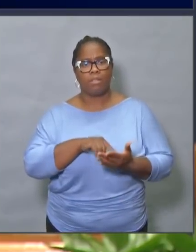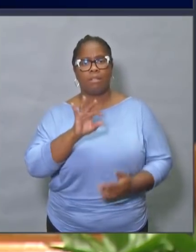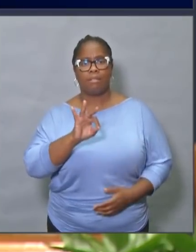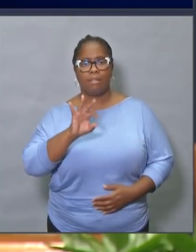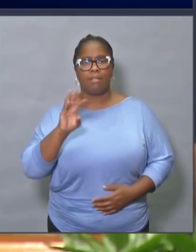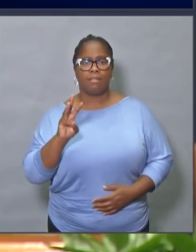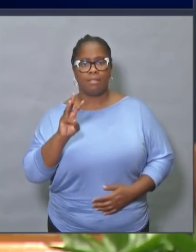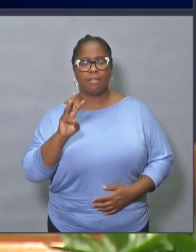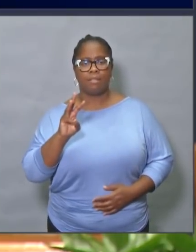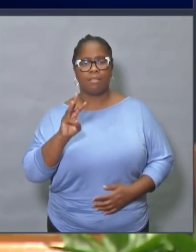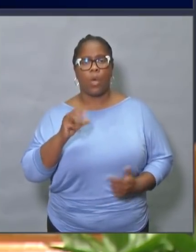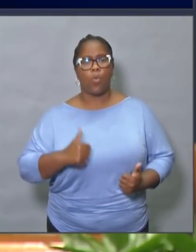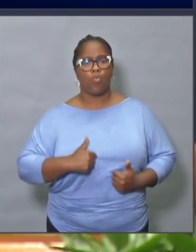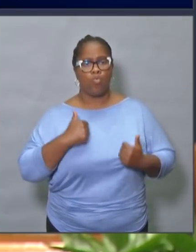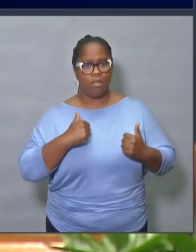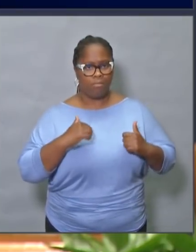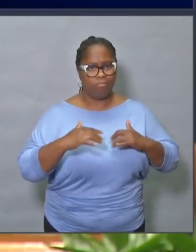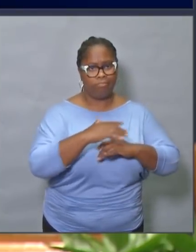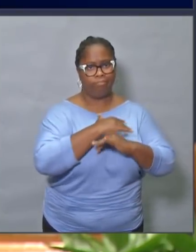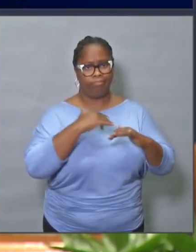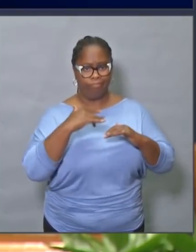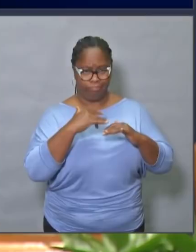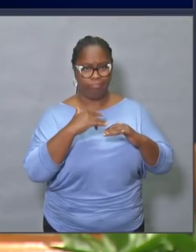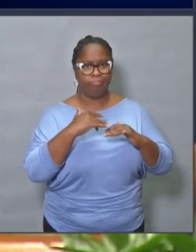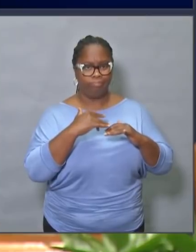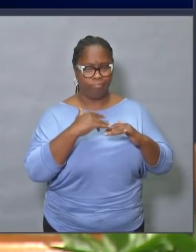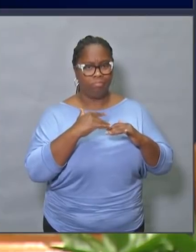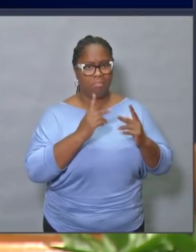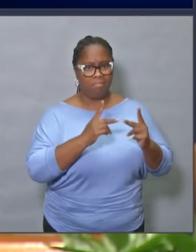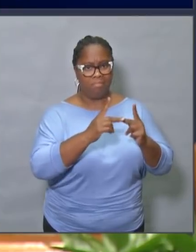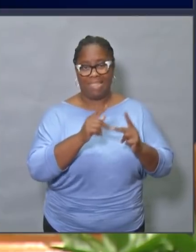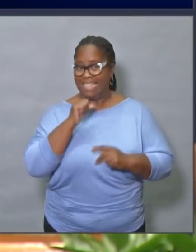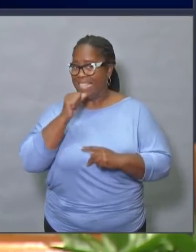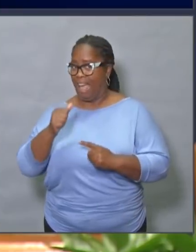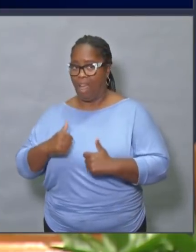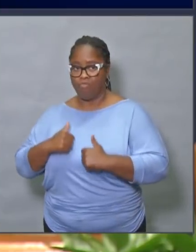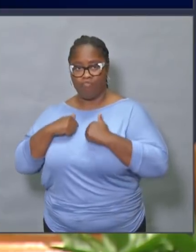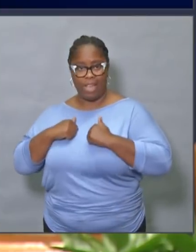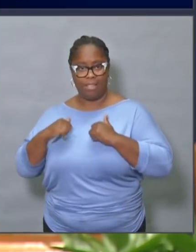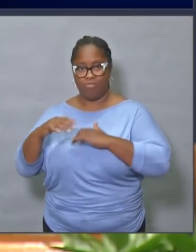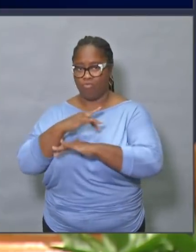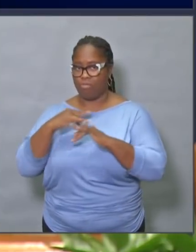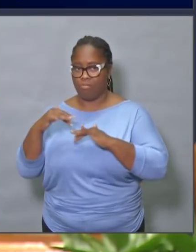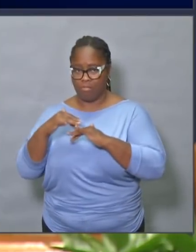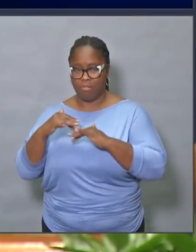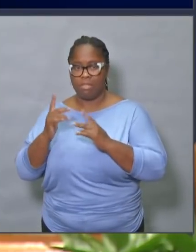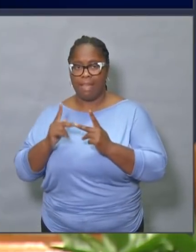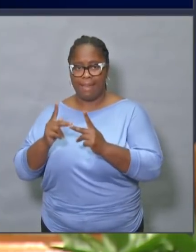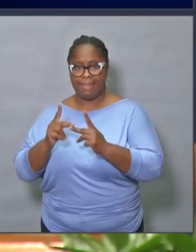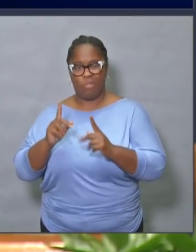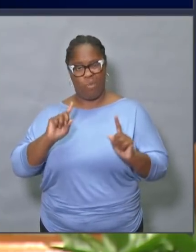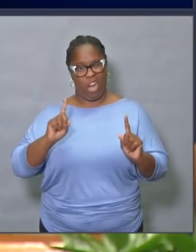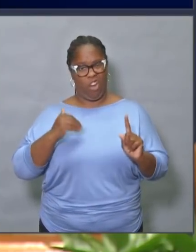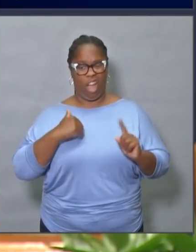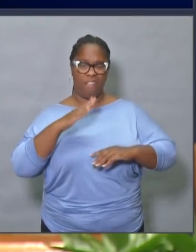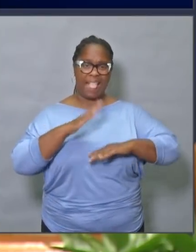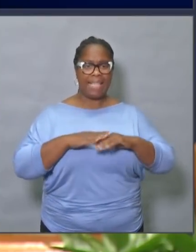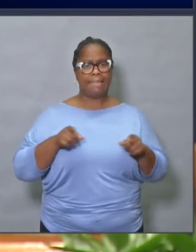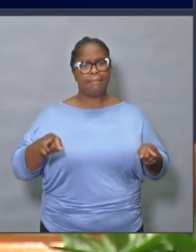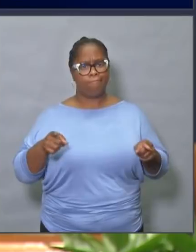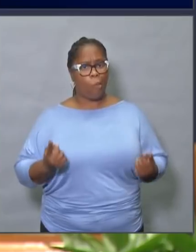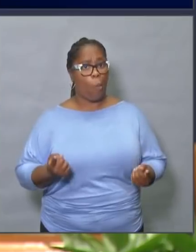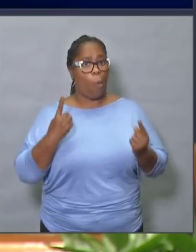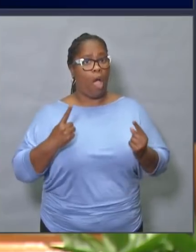1,096 residential congregant settings and non-residential settings with at least 1 confirmed case of